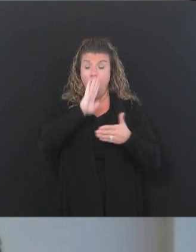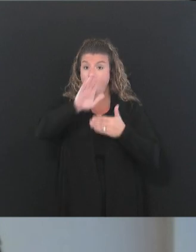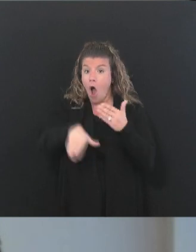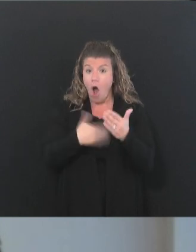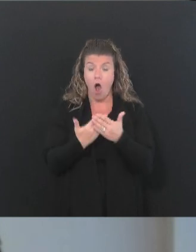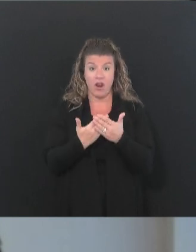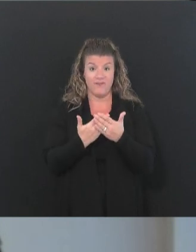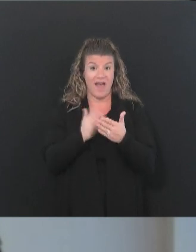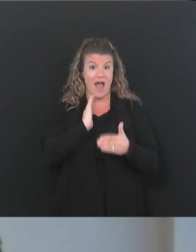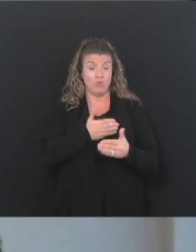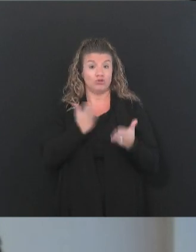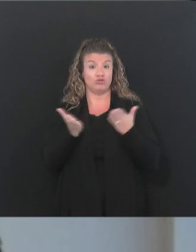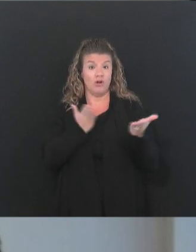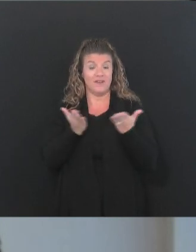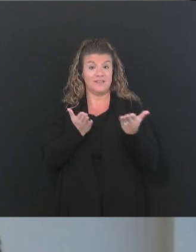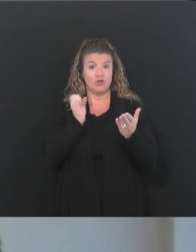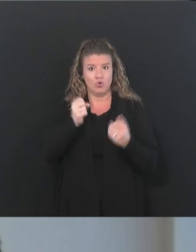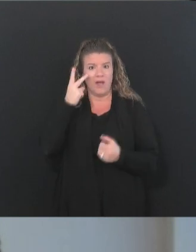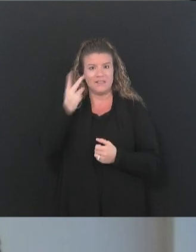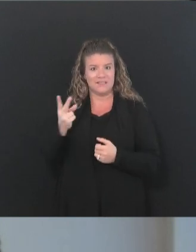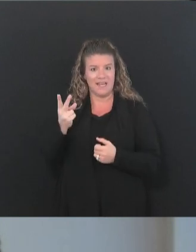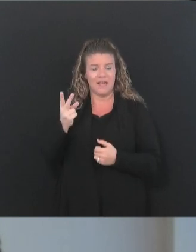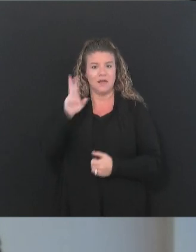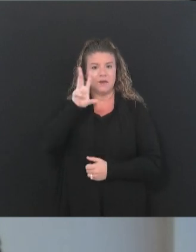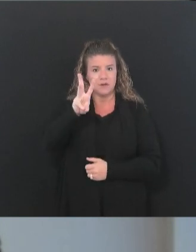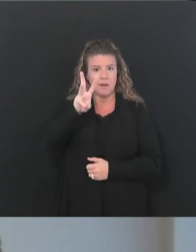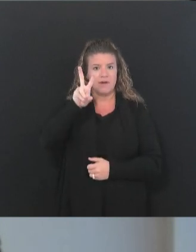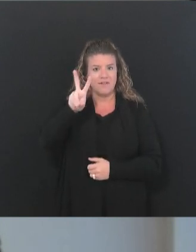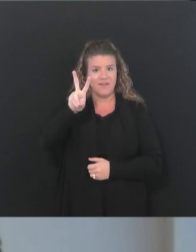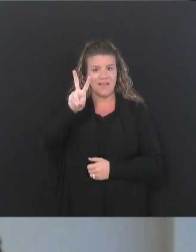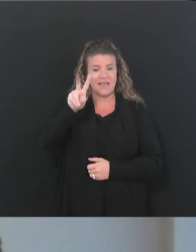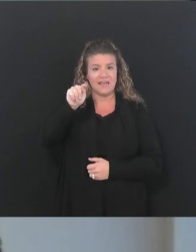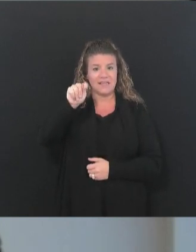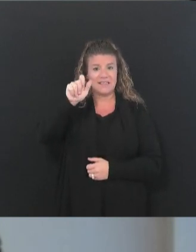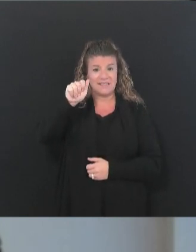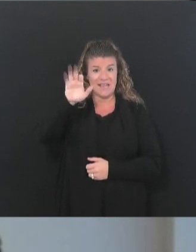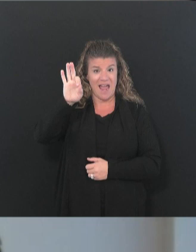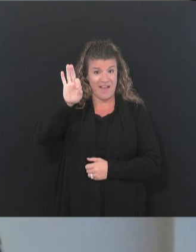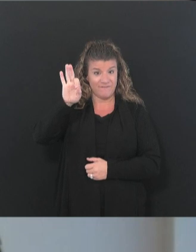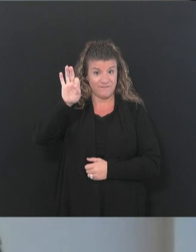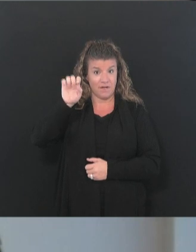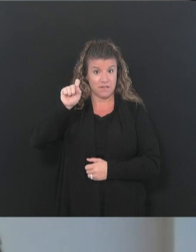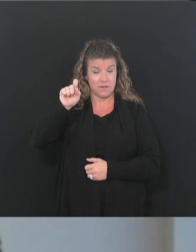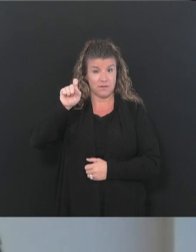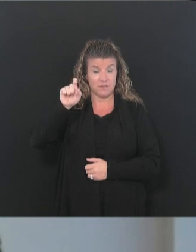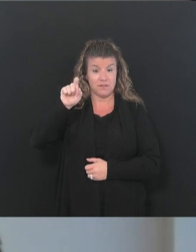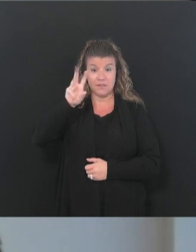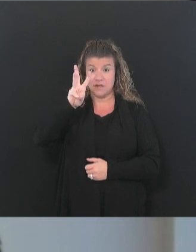provided at DHHR can be accessed under wvpath.org. That's